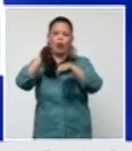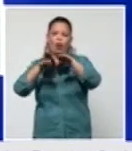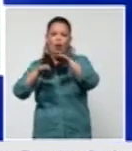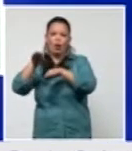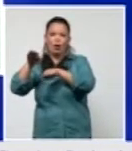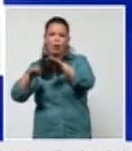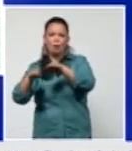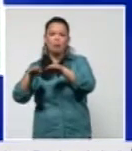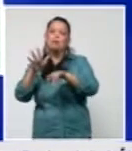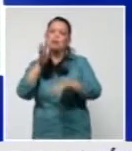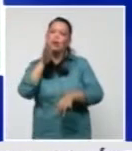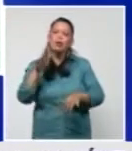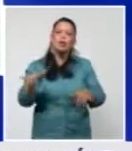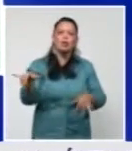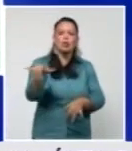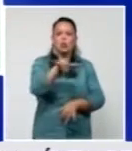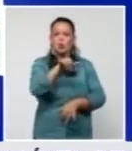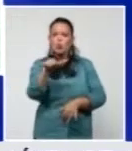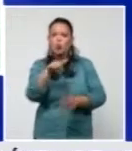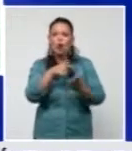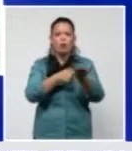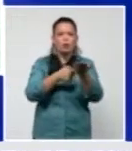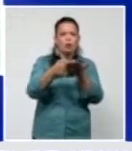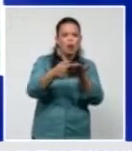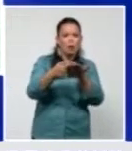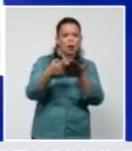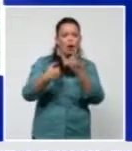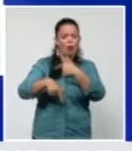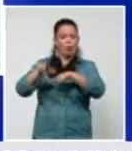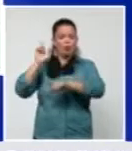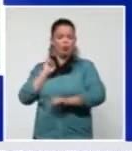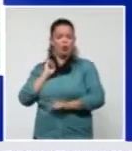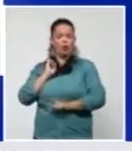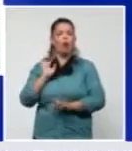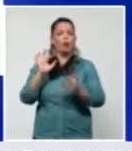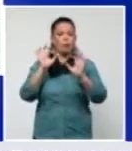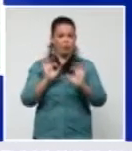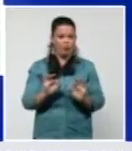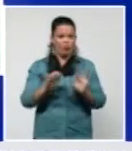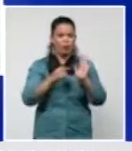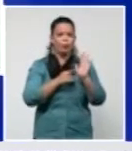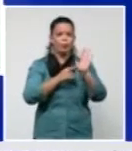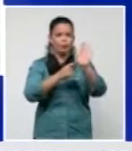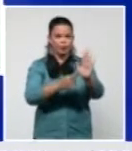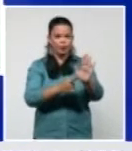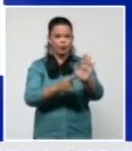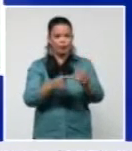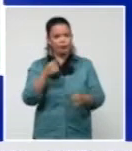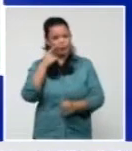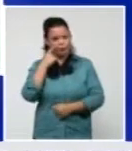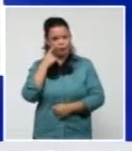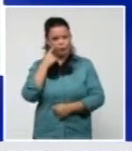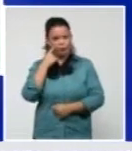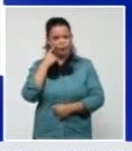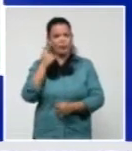59,659 samples were processed from all of the country's provinces over this time period, for an average of